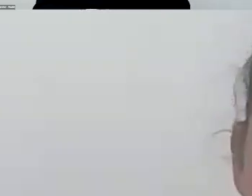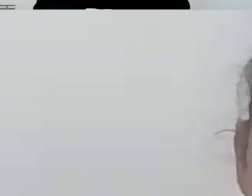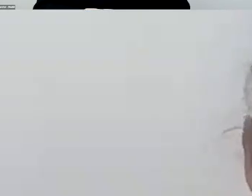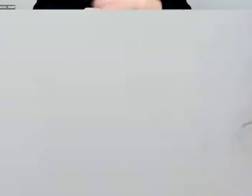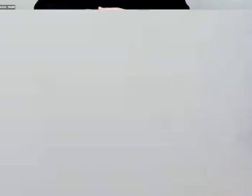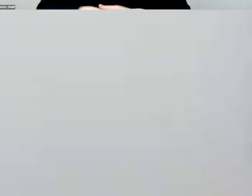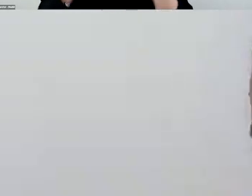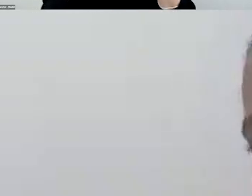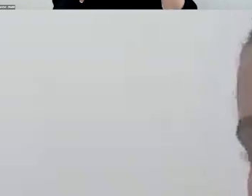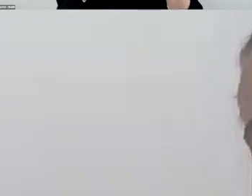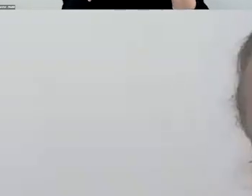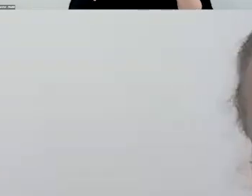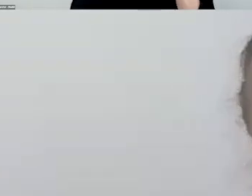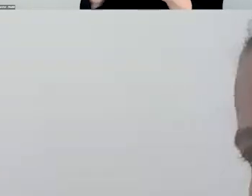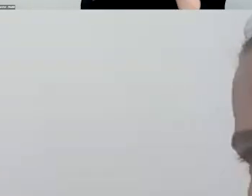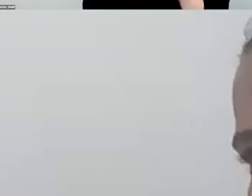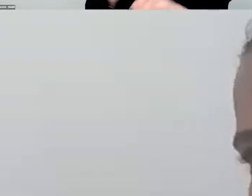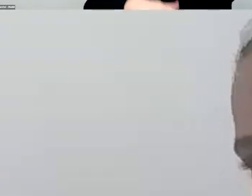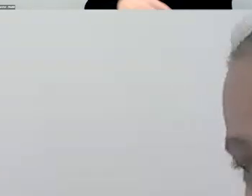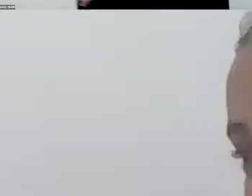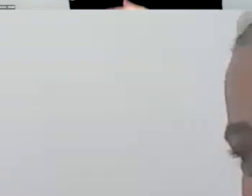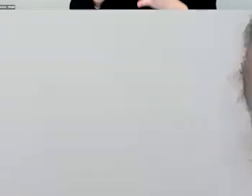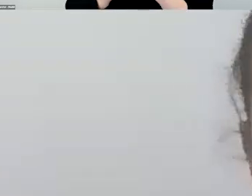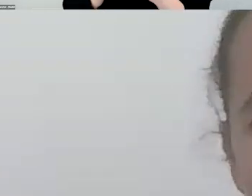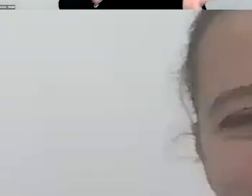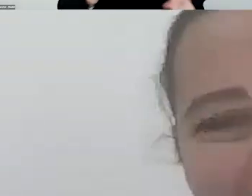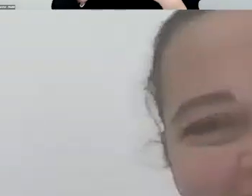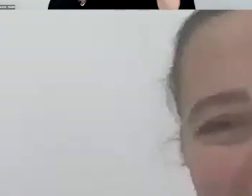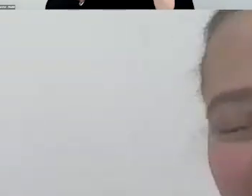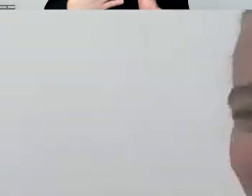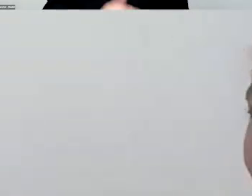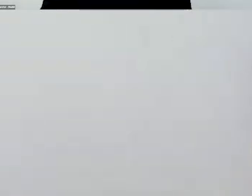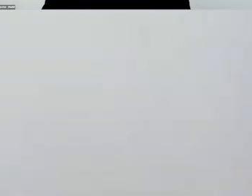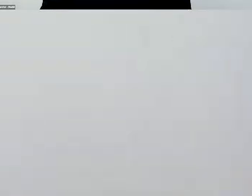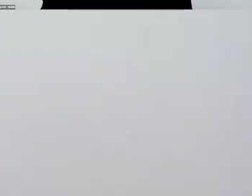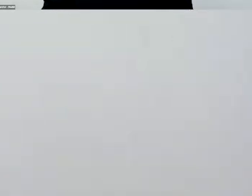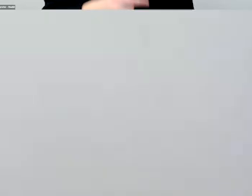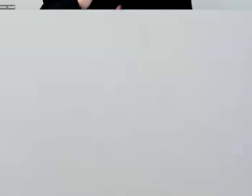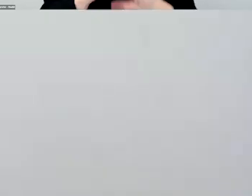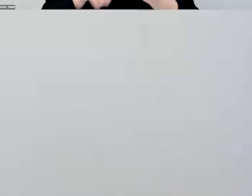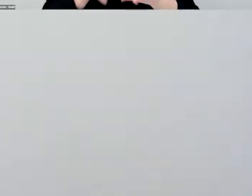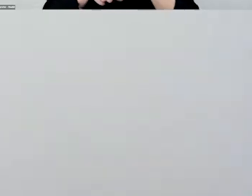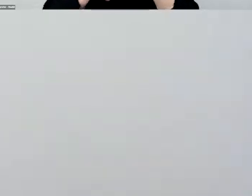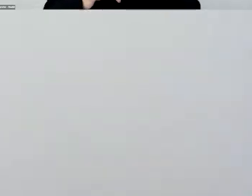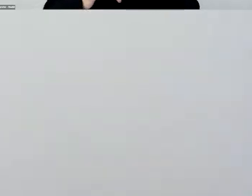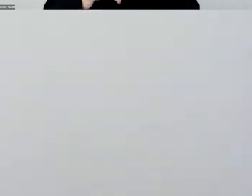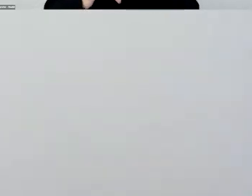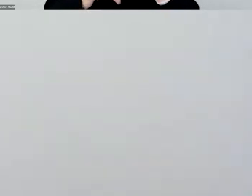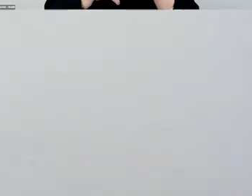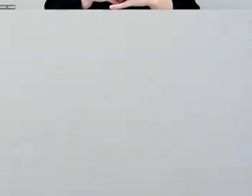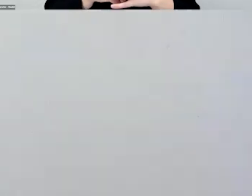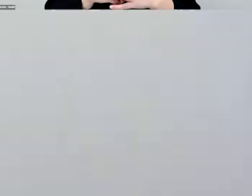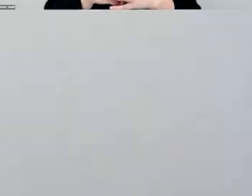Yeah, that's an excellent question. So you want to go? Do you want me to go? You can. Okay. Do you have any ideas for that, Sue? How to reach people that are